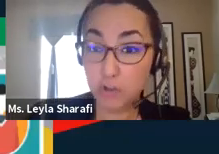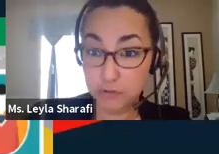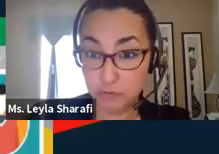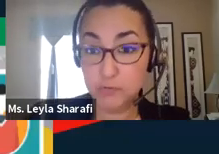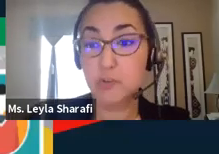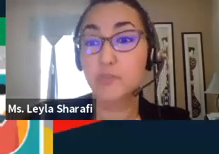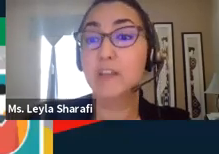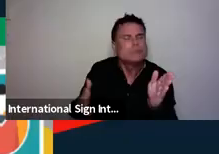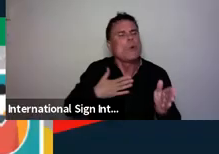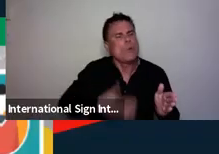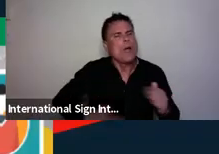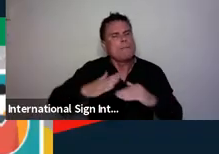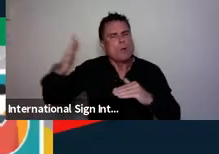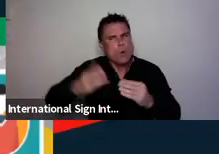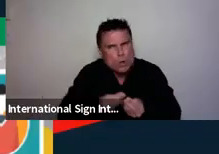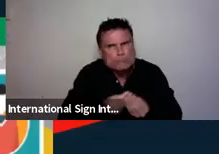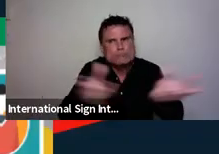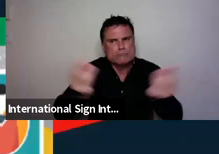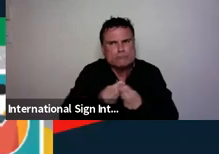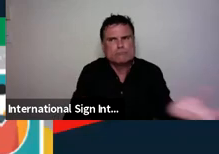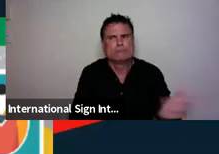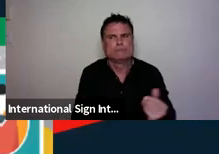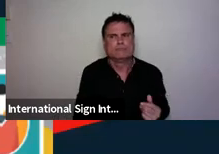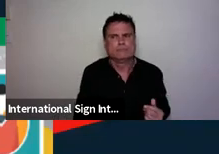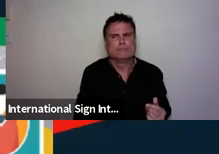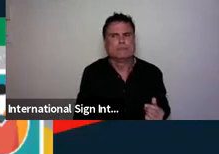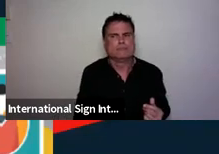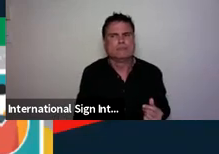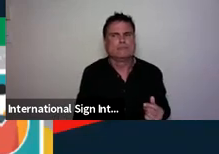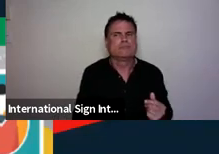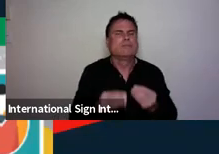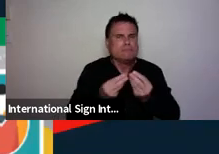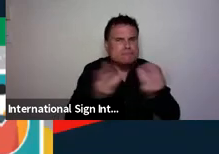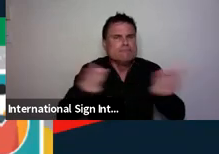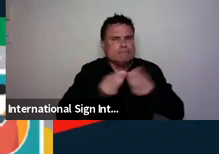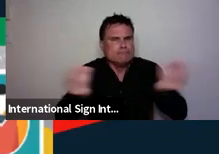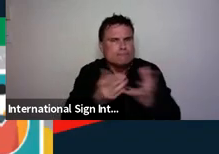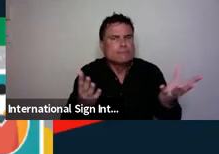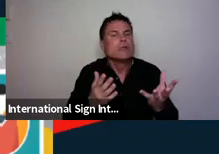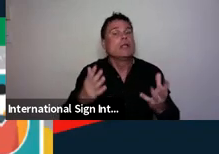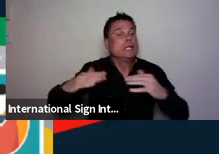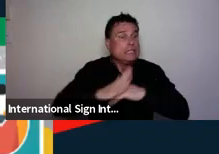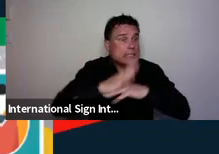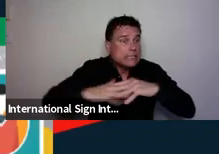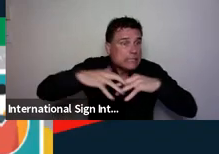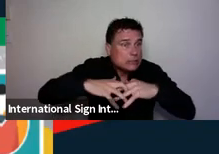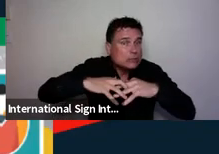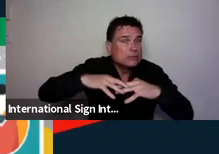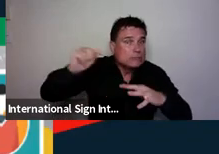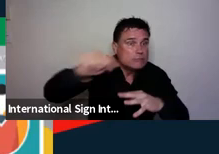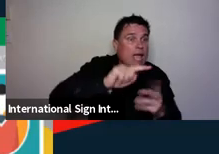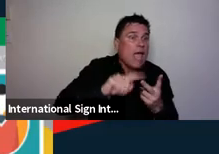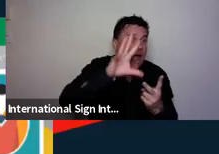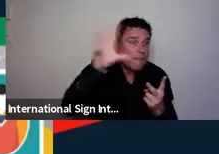engage all youth. So that includes Afro-descendant young people, Indigenous youth, and youth with disabilities.